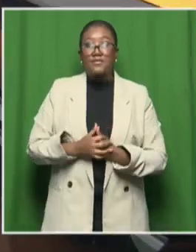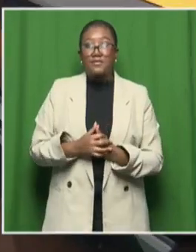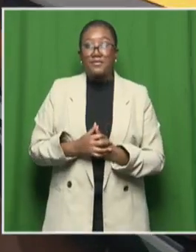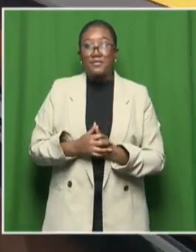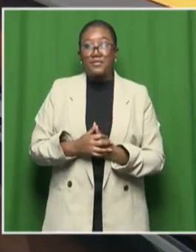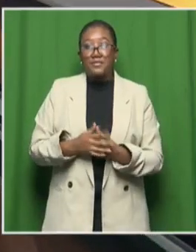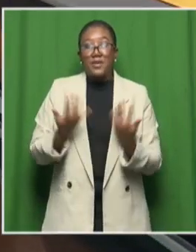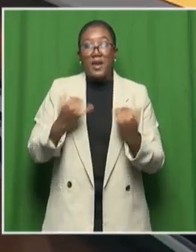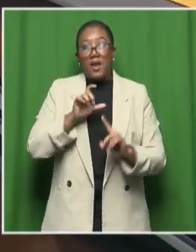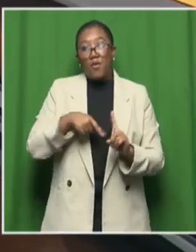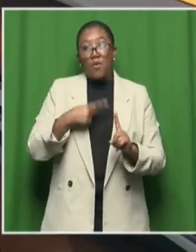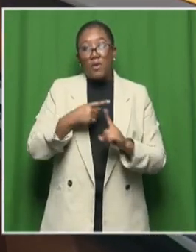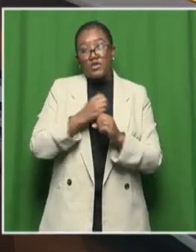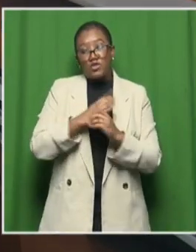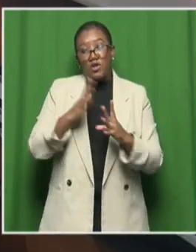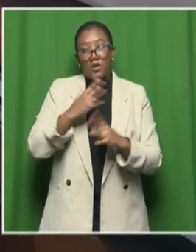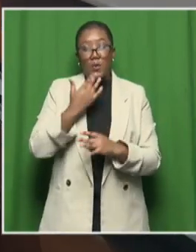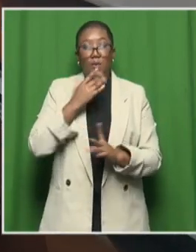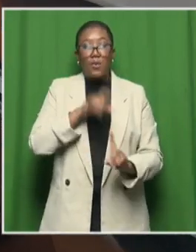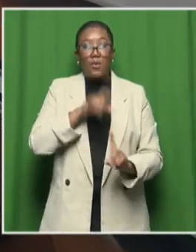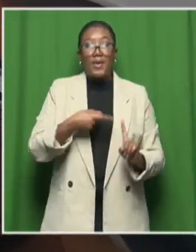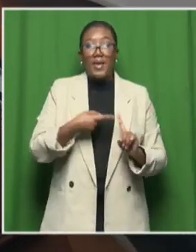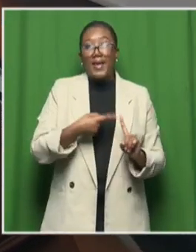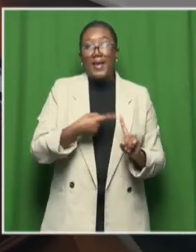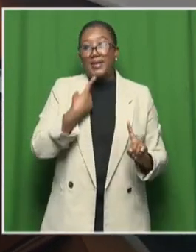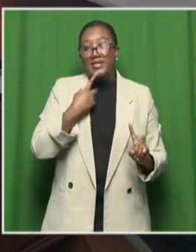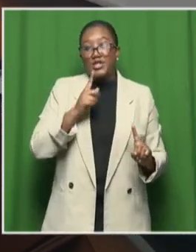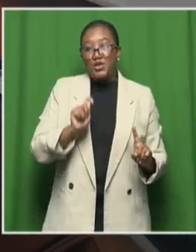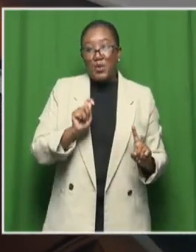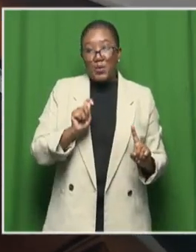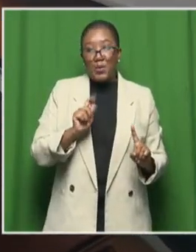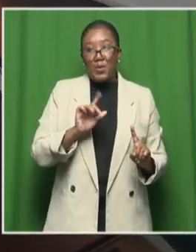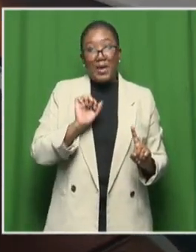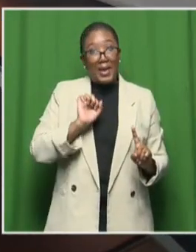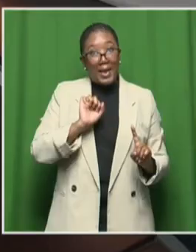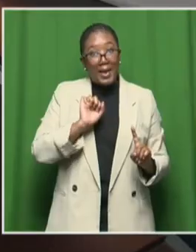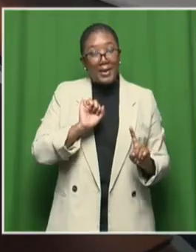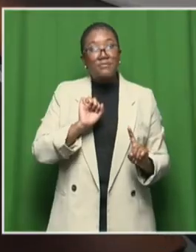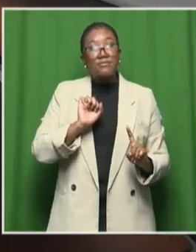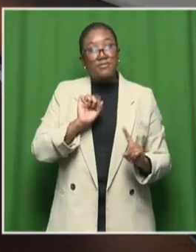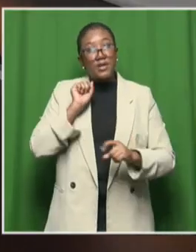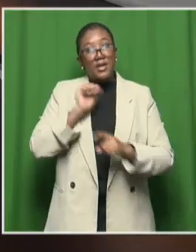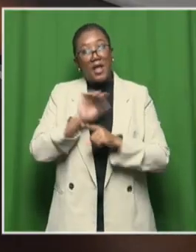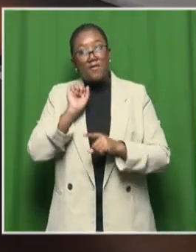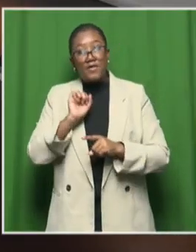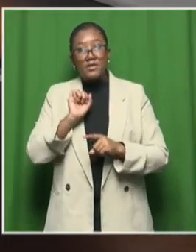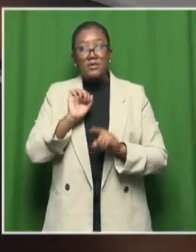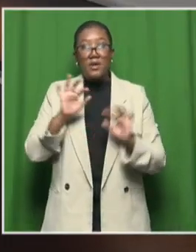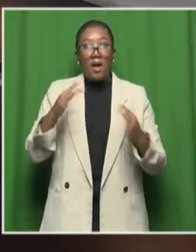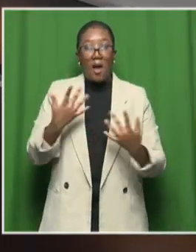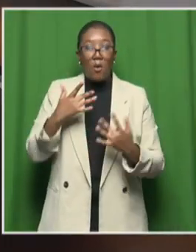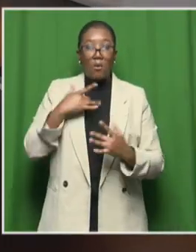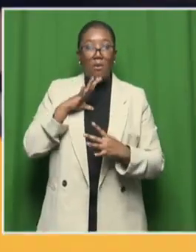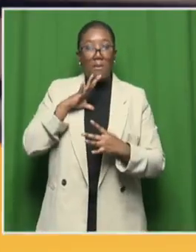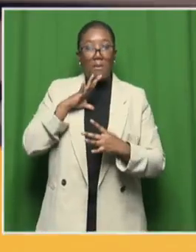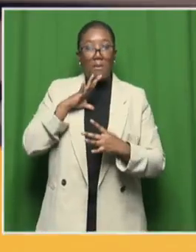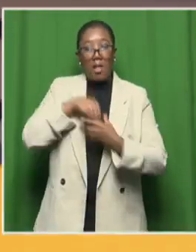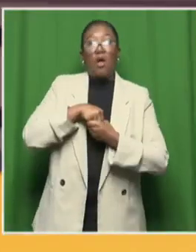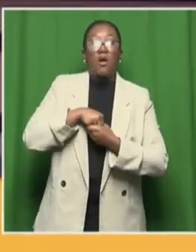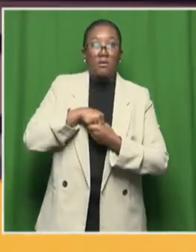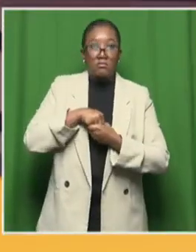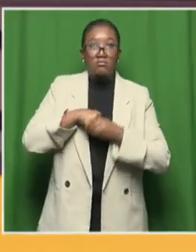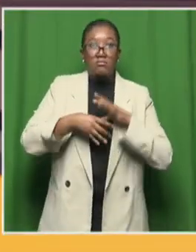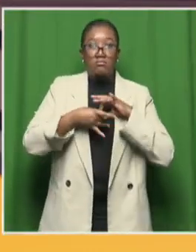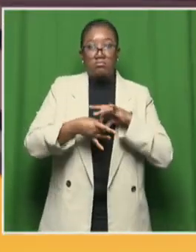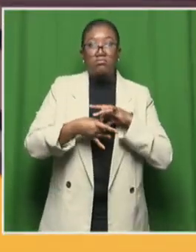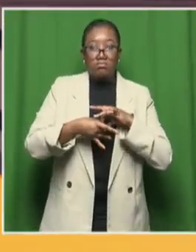Let's start with Tito. We're looking at his earlier influences. What would have influenced his sense of belonging? Also that need to